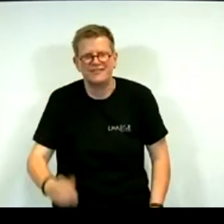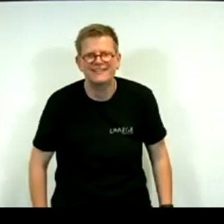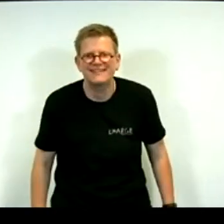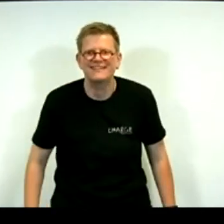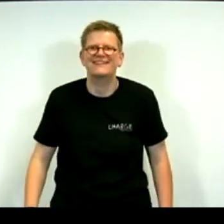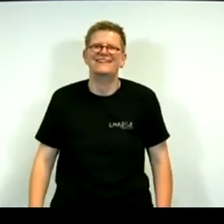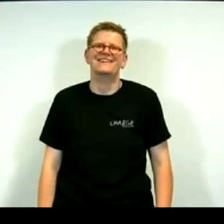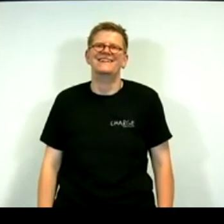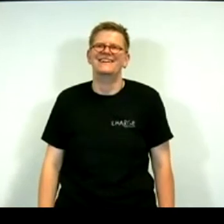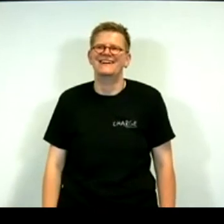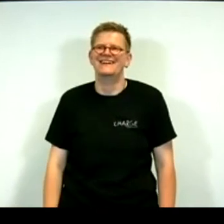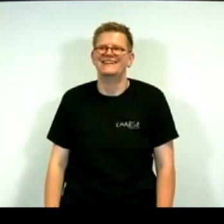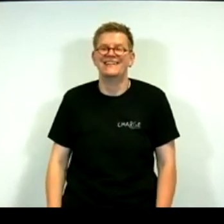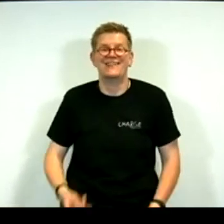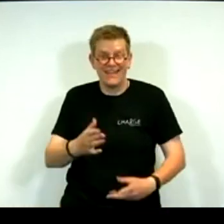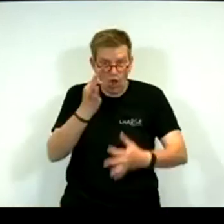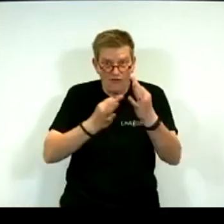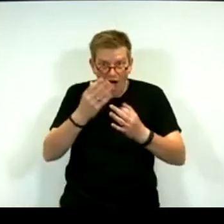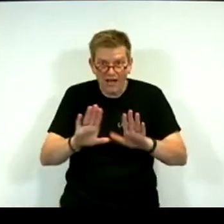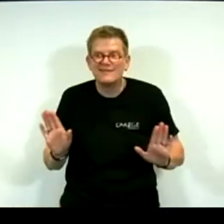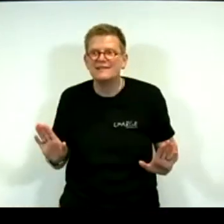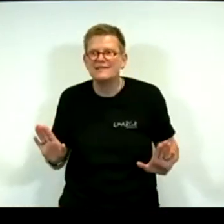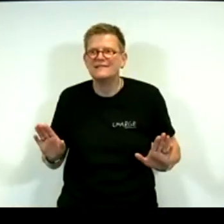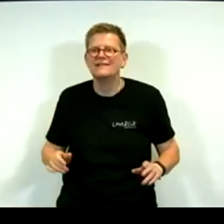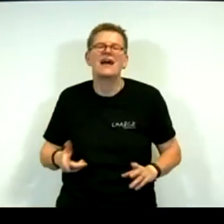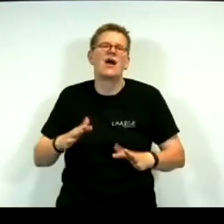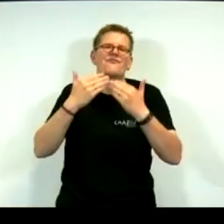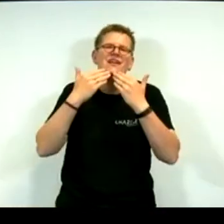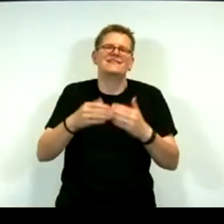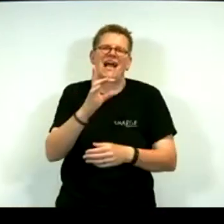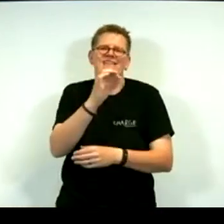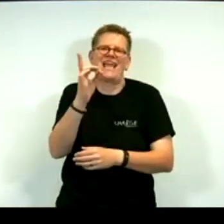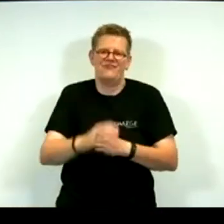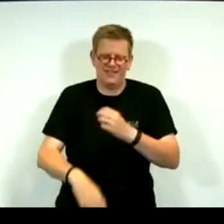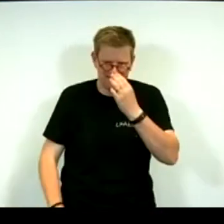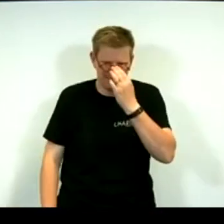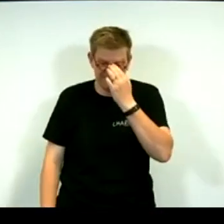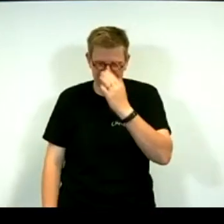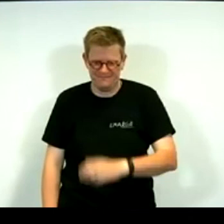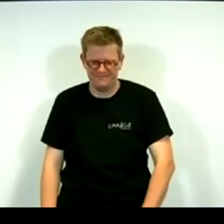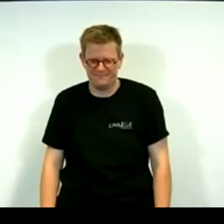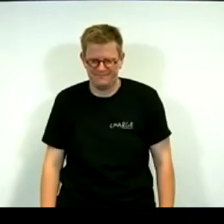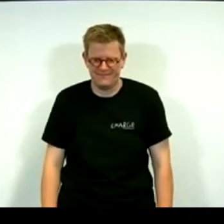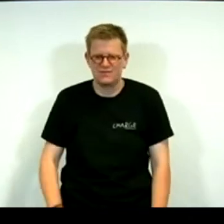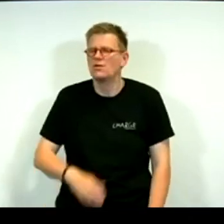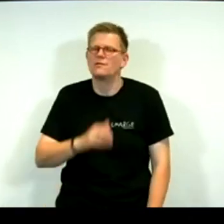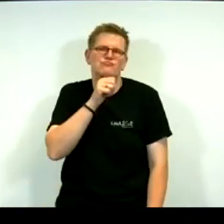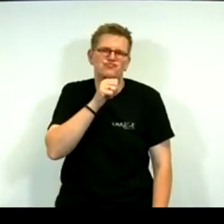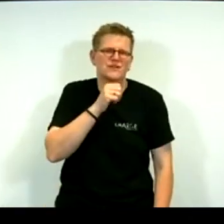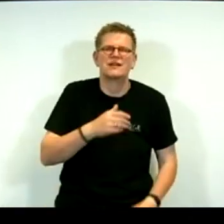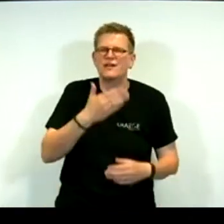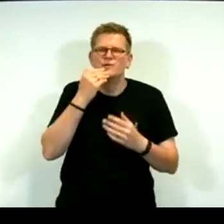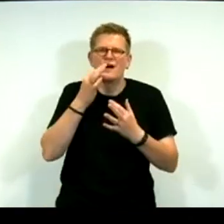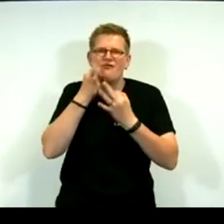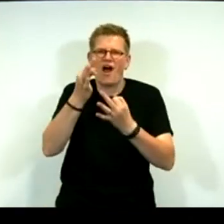Any more questions? Vielen Dank, David. Thank you so much, David. And no, there are no